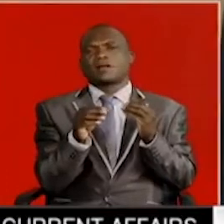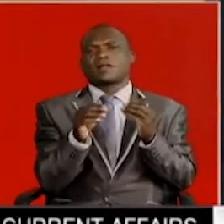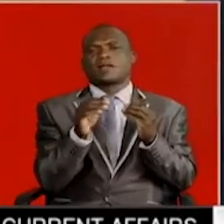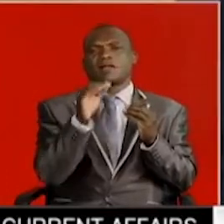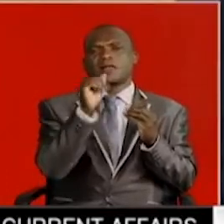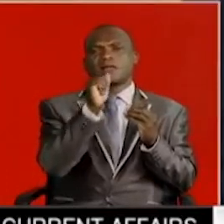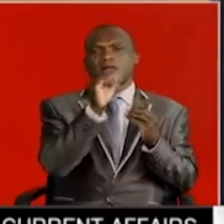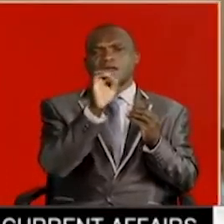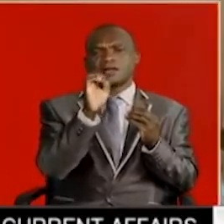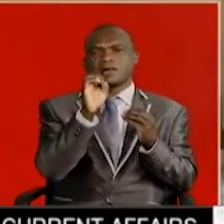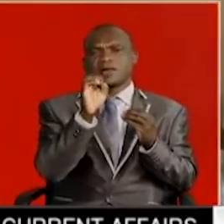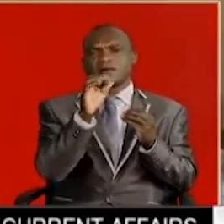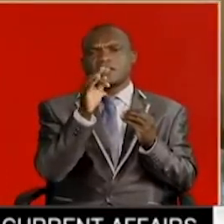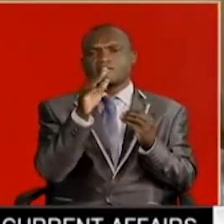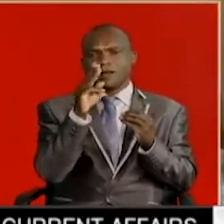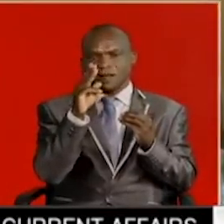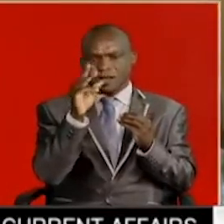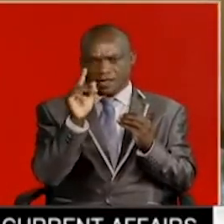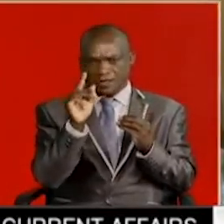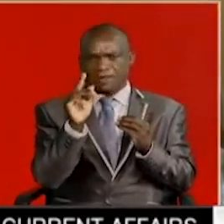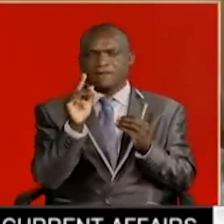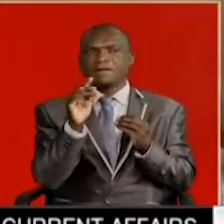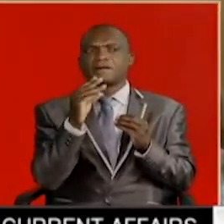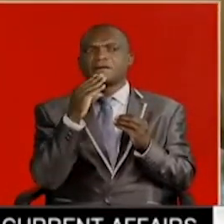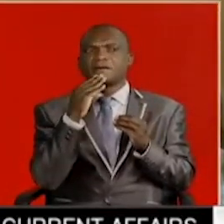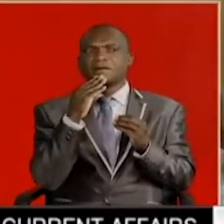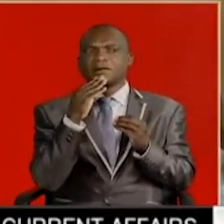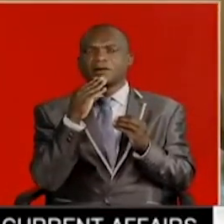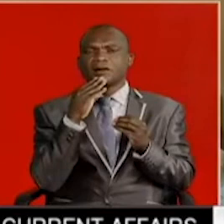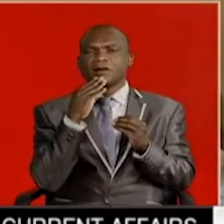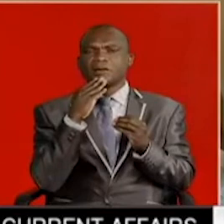AEFIs. These are